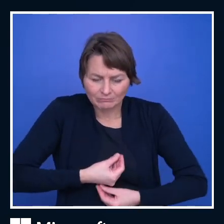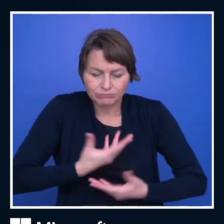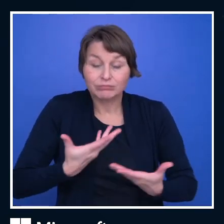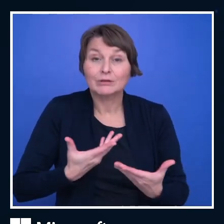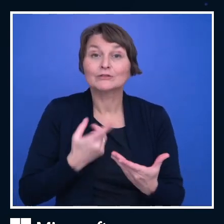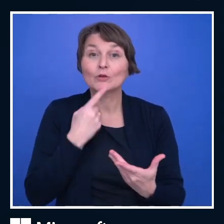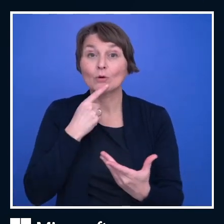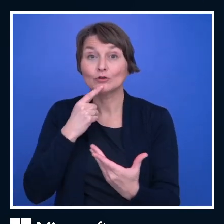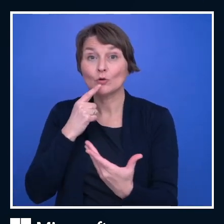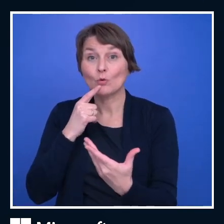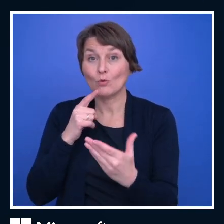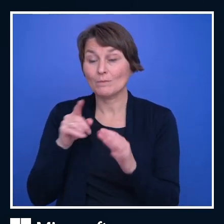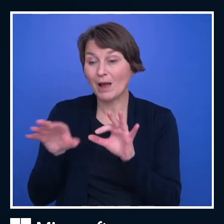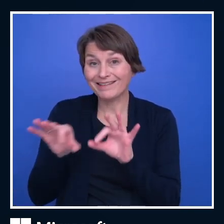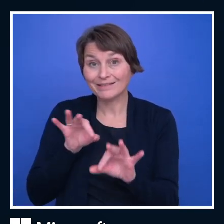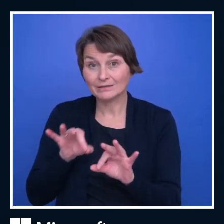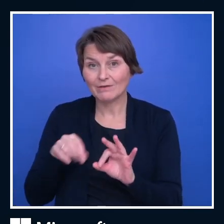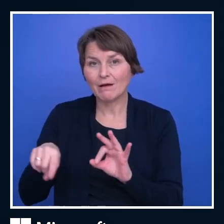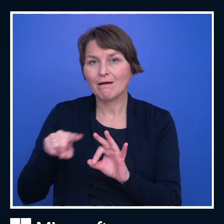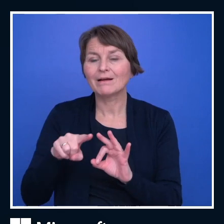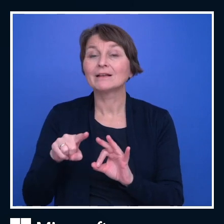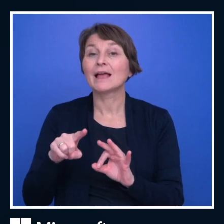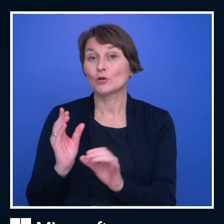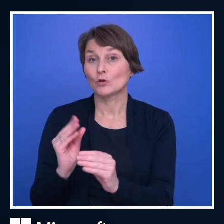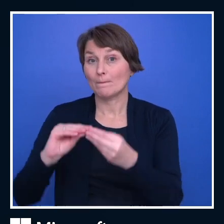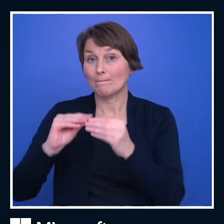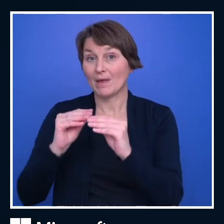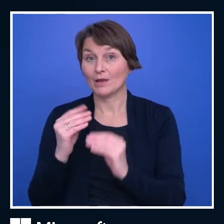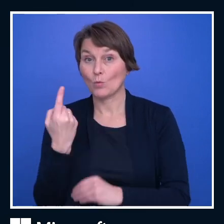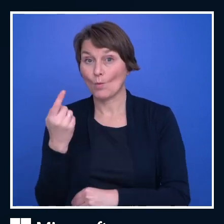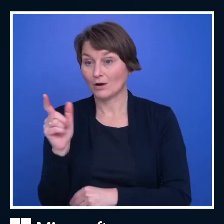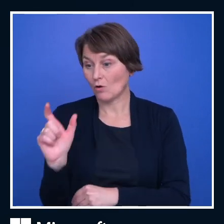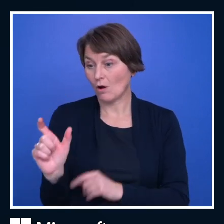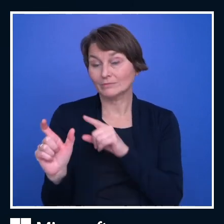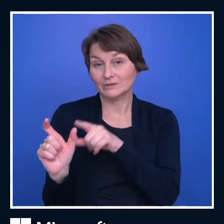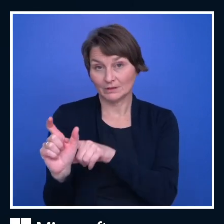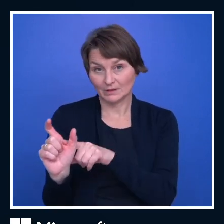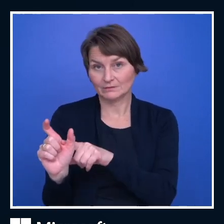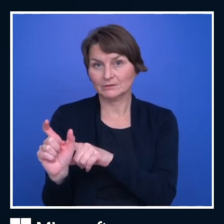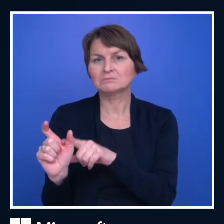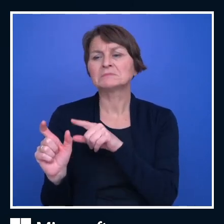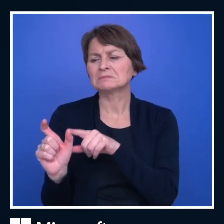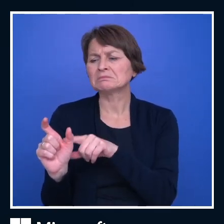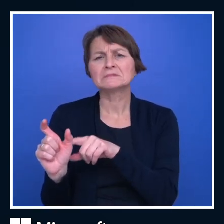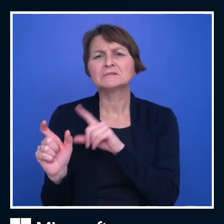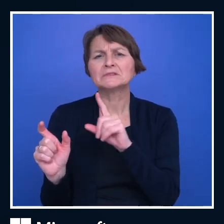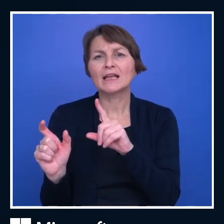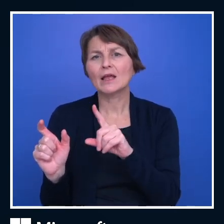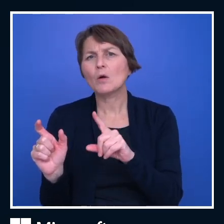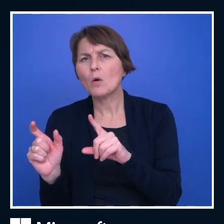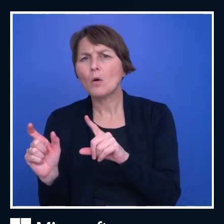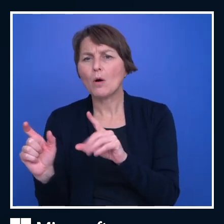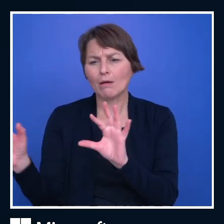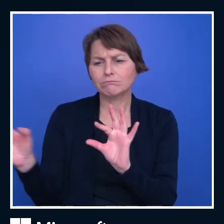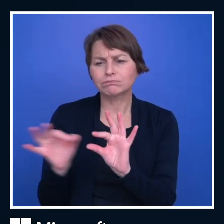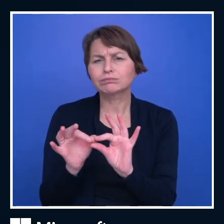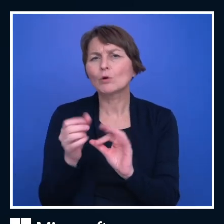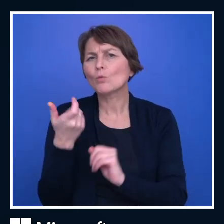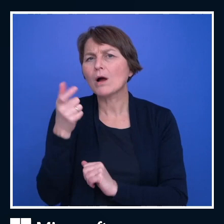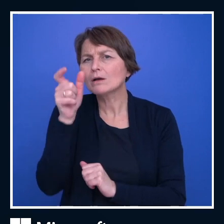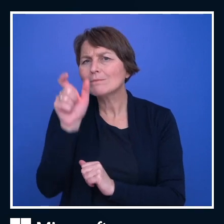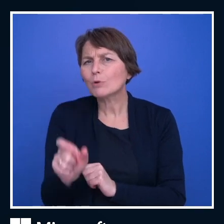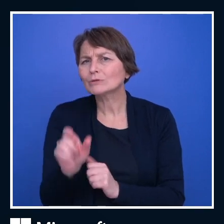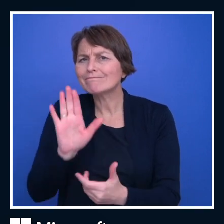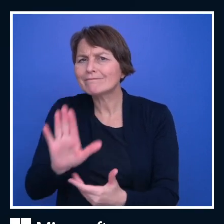object that will tell you where and what information can be found about a specific person. You could use this,